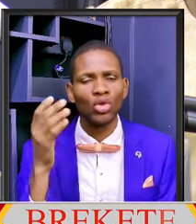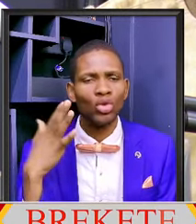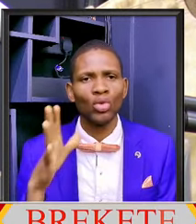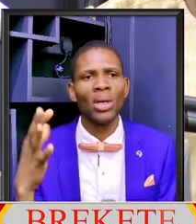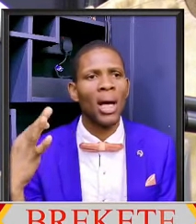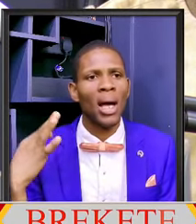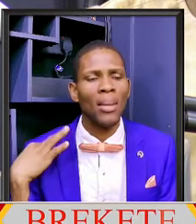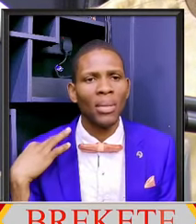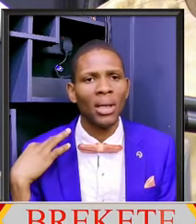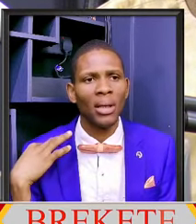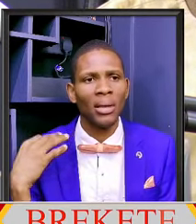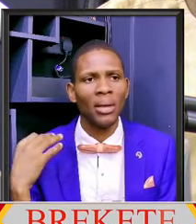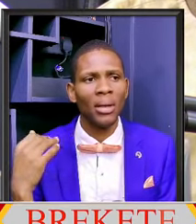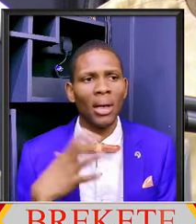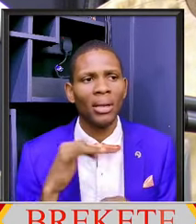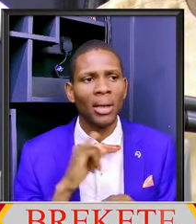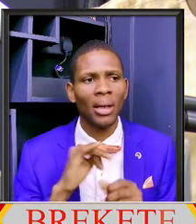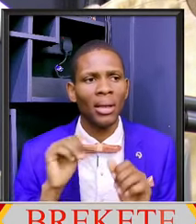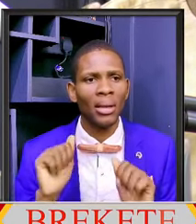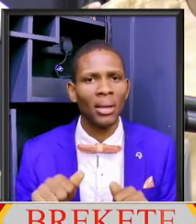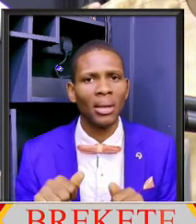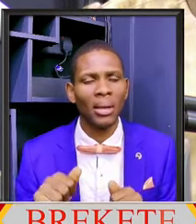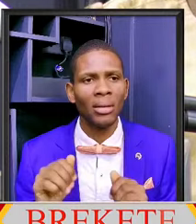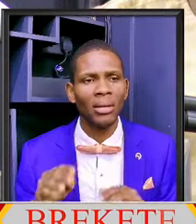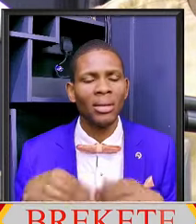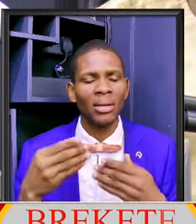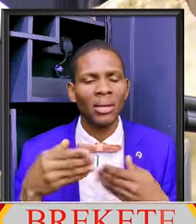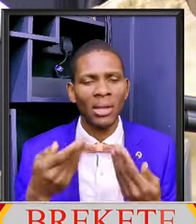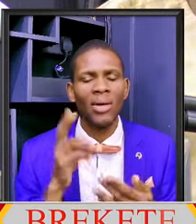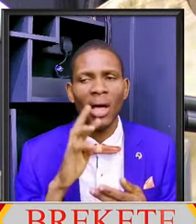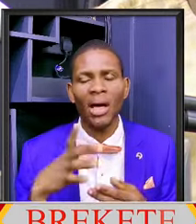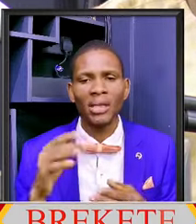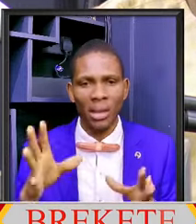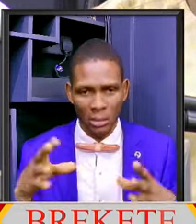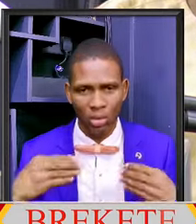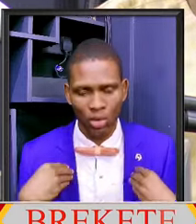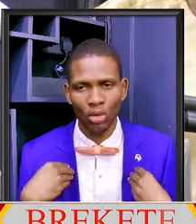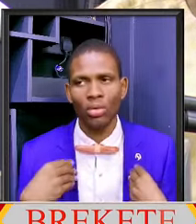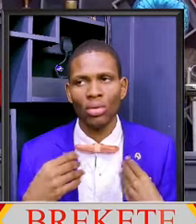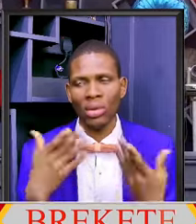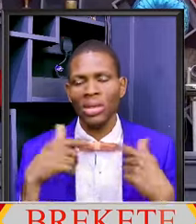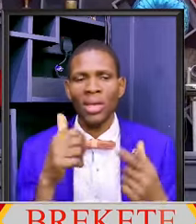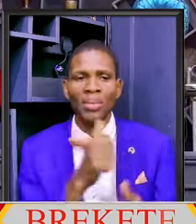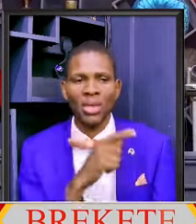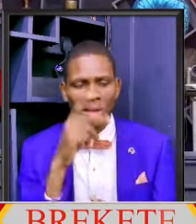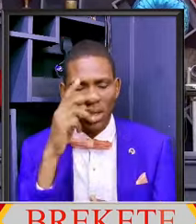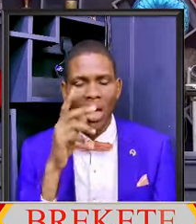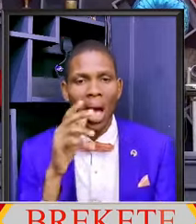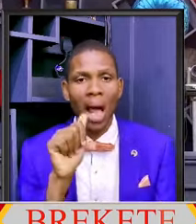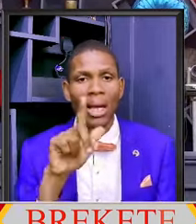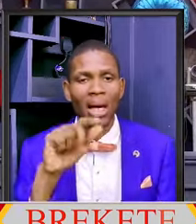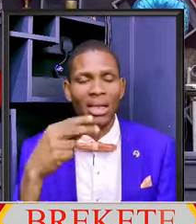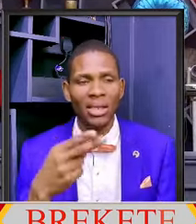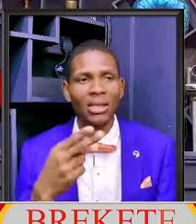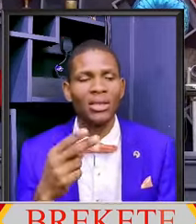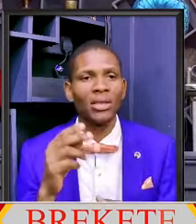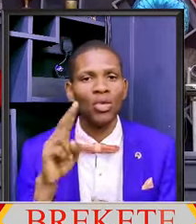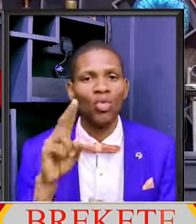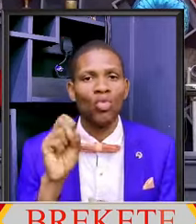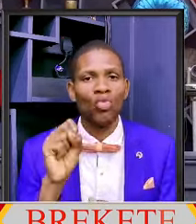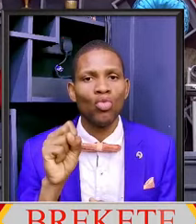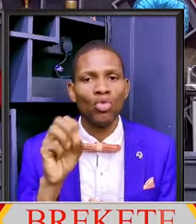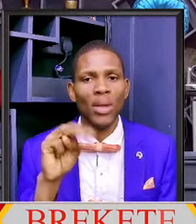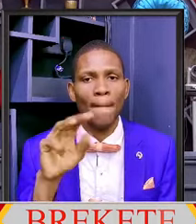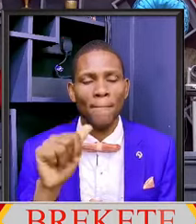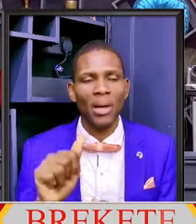should apply, and I can guarantee her admission. Thank you, sir. Let's appreciate Alhaji Usman Tabari. But Alhaji Usman